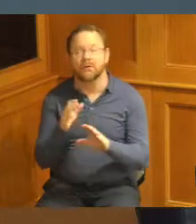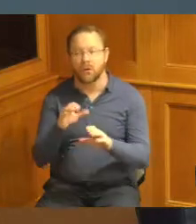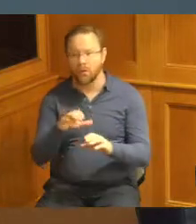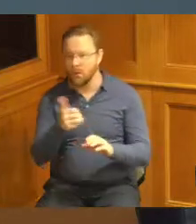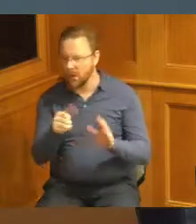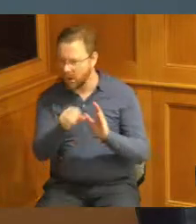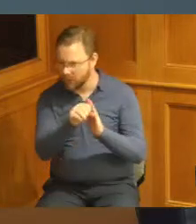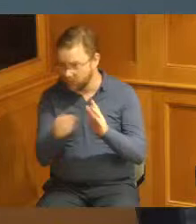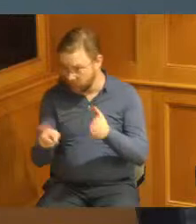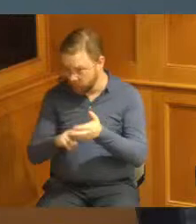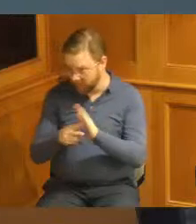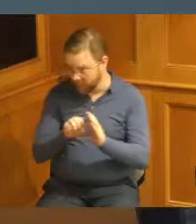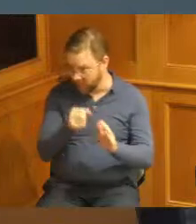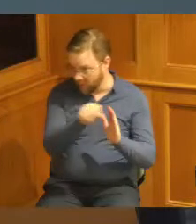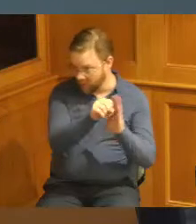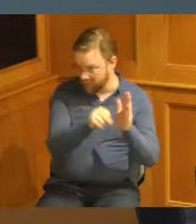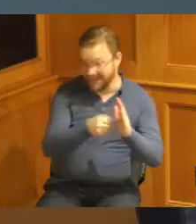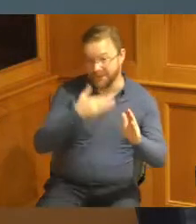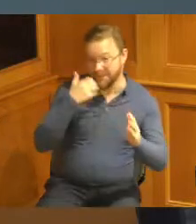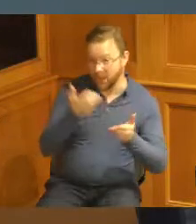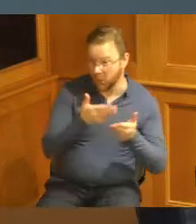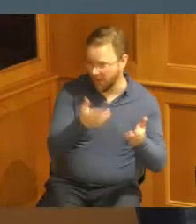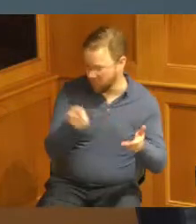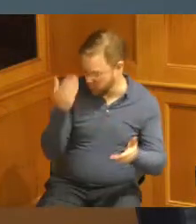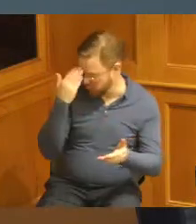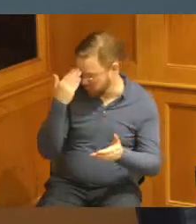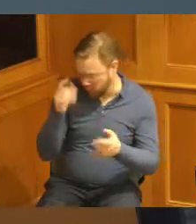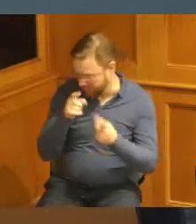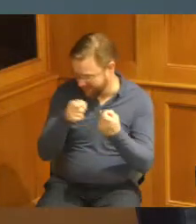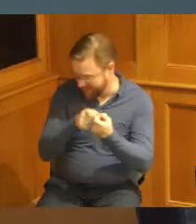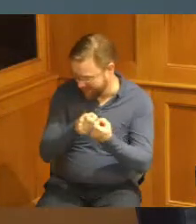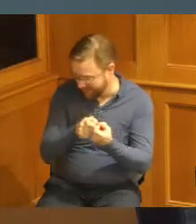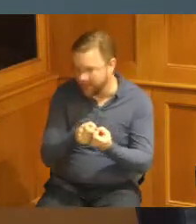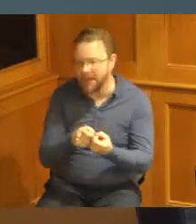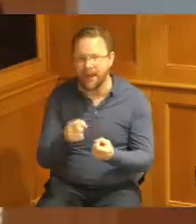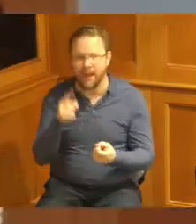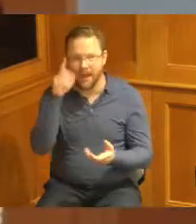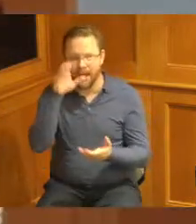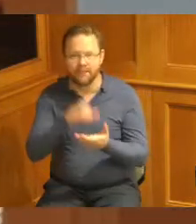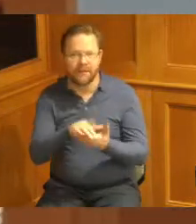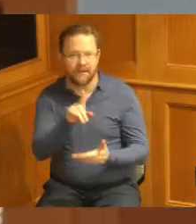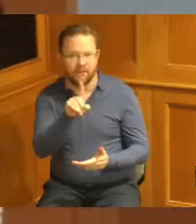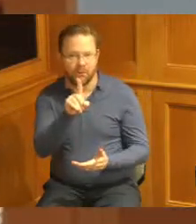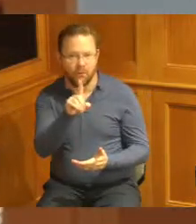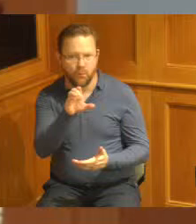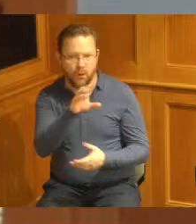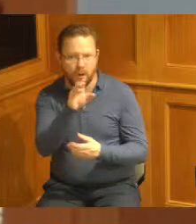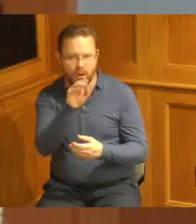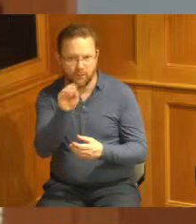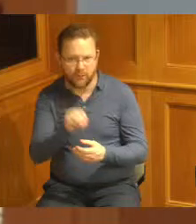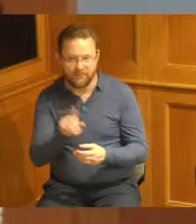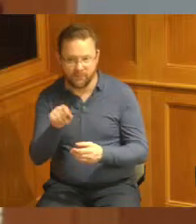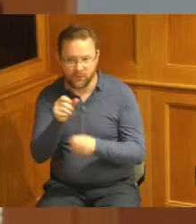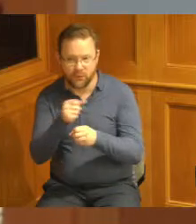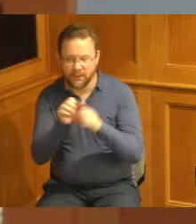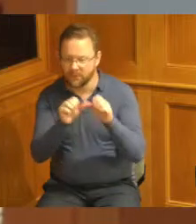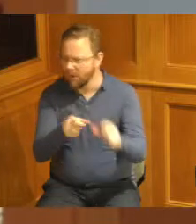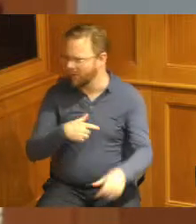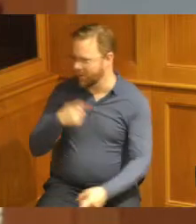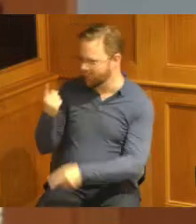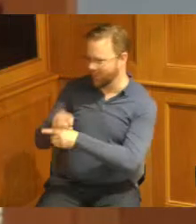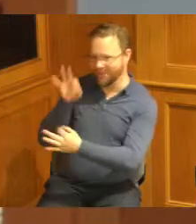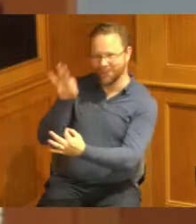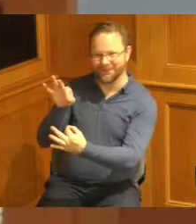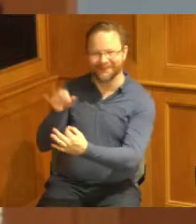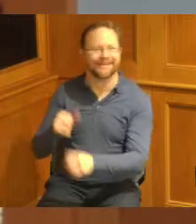people, their offer was better. What was their offer, if I could ask? I believe 100% for 20 years was one of the offers. Oh, 20, I was right on it,